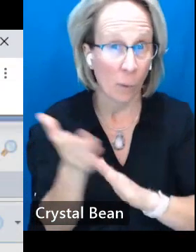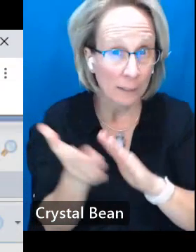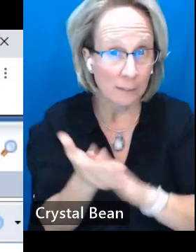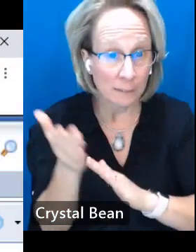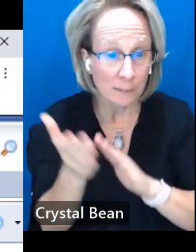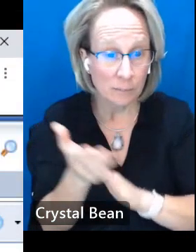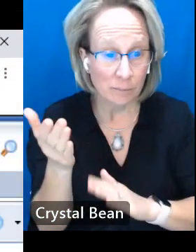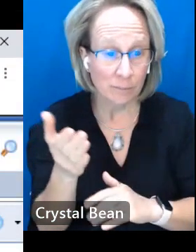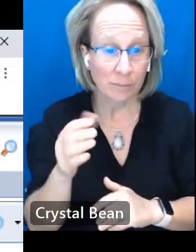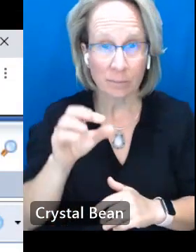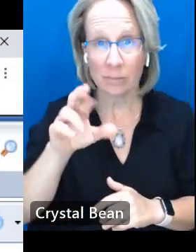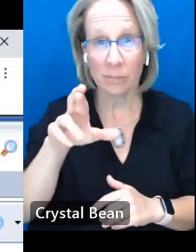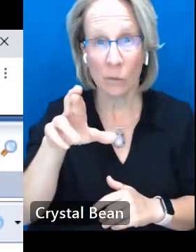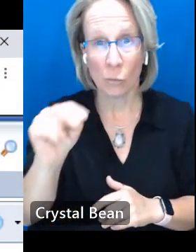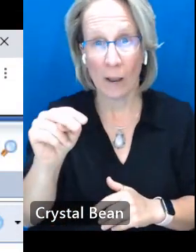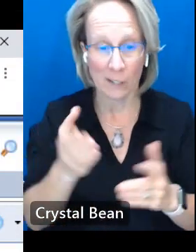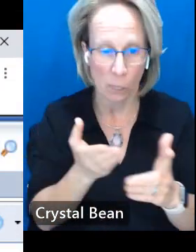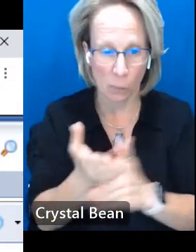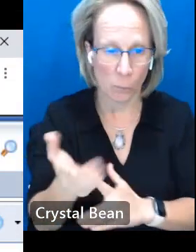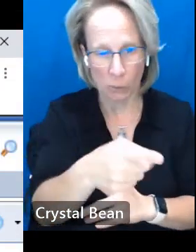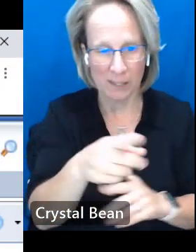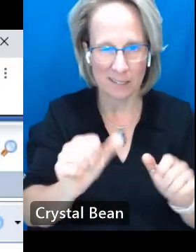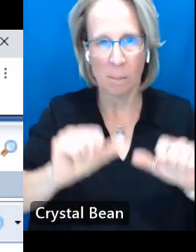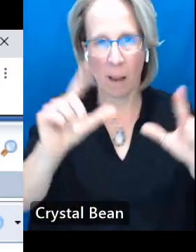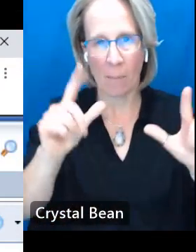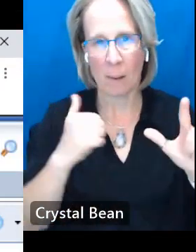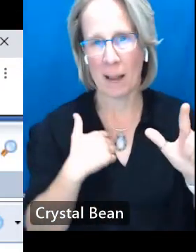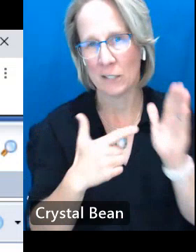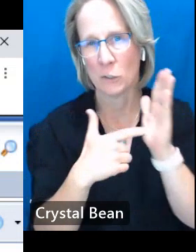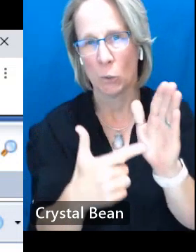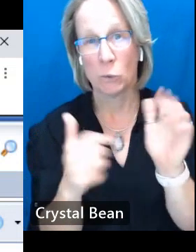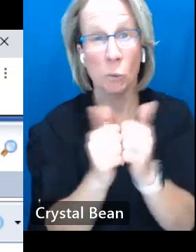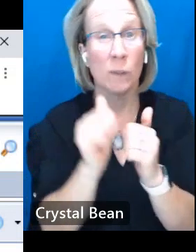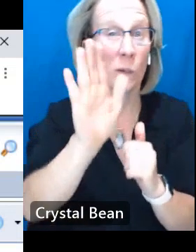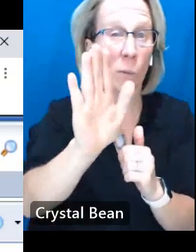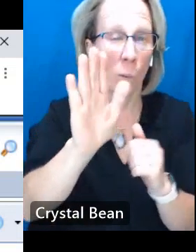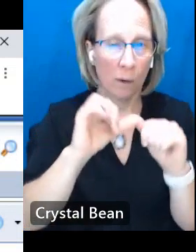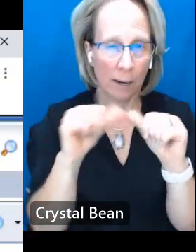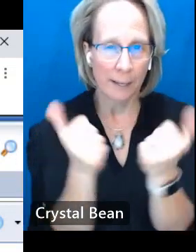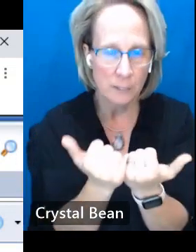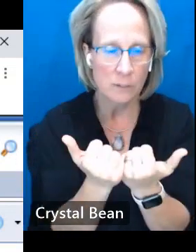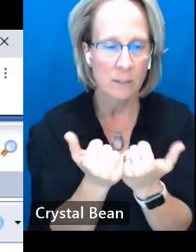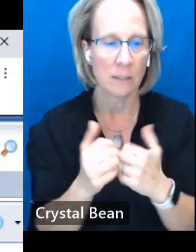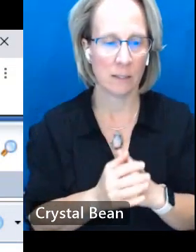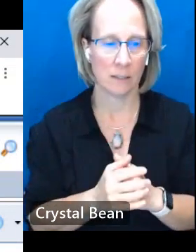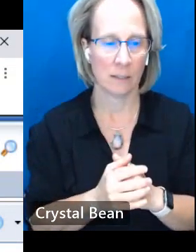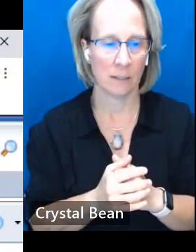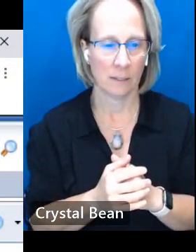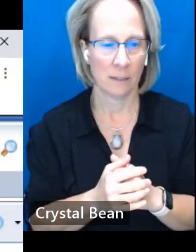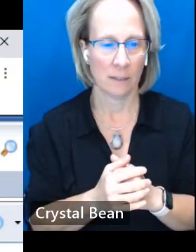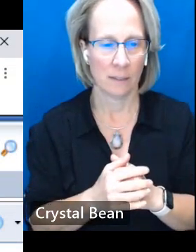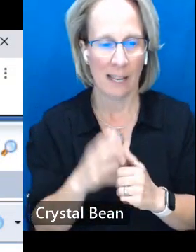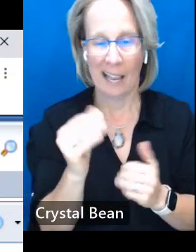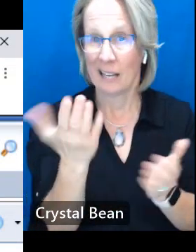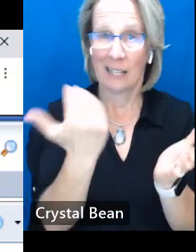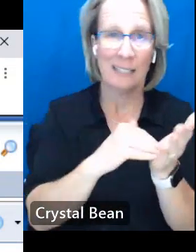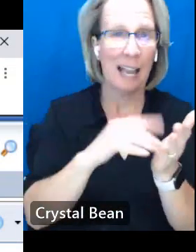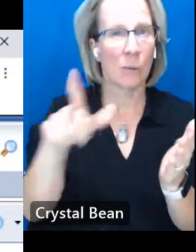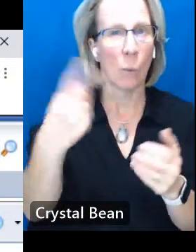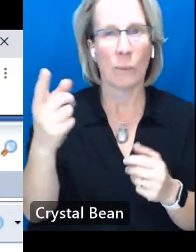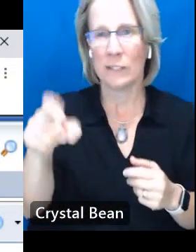again through this pop-up that I showed you, right, with your agency and pulling it over. And again, you should only see your agency here,